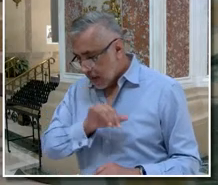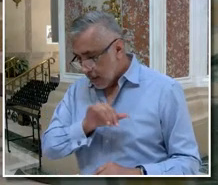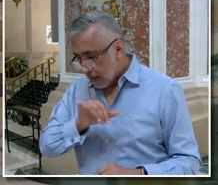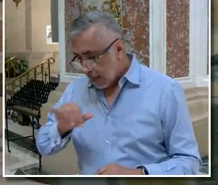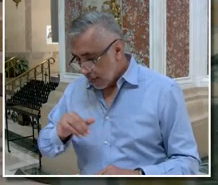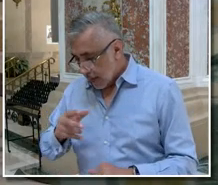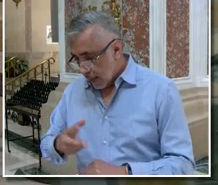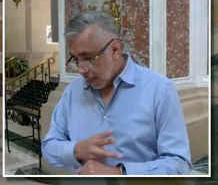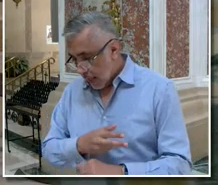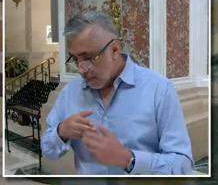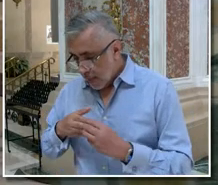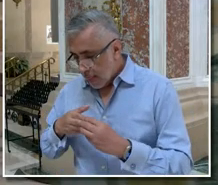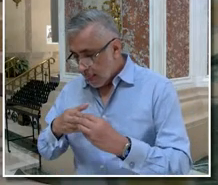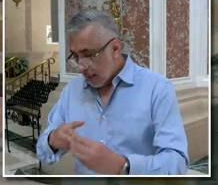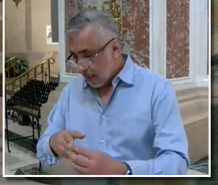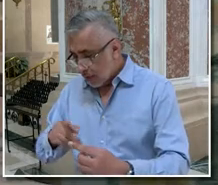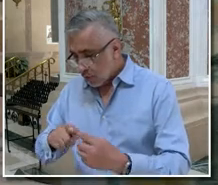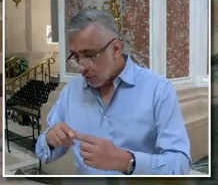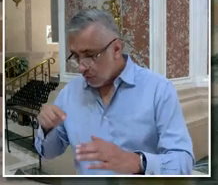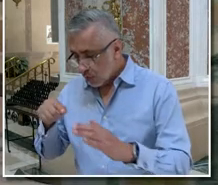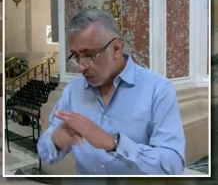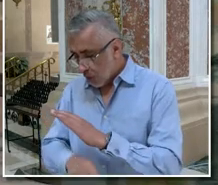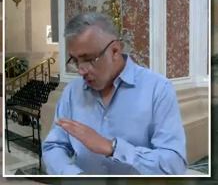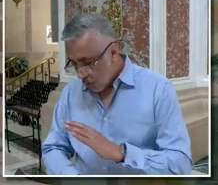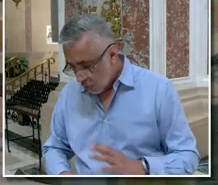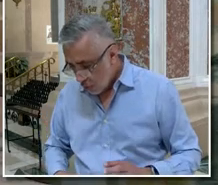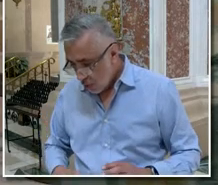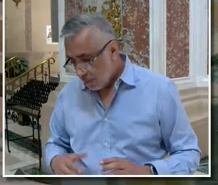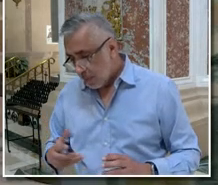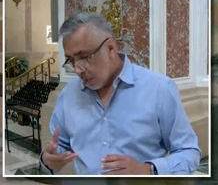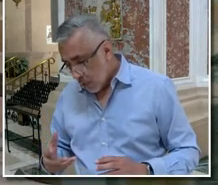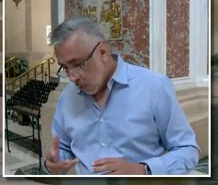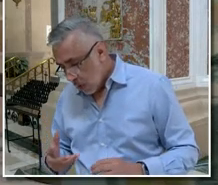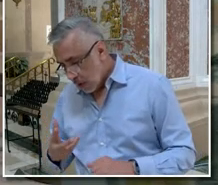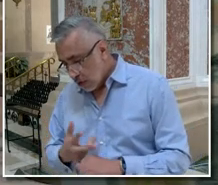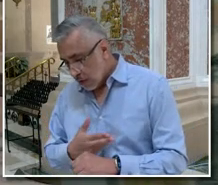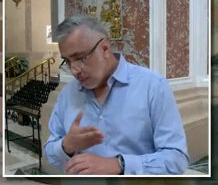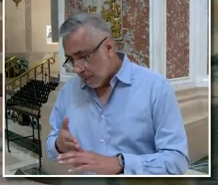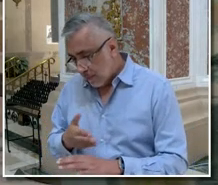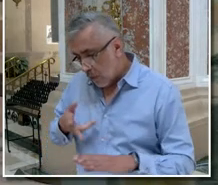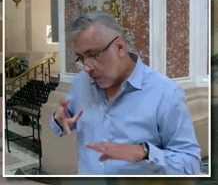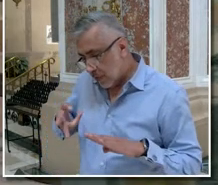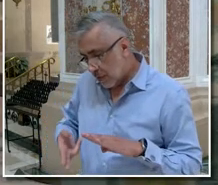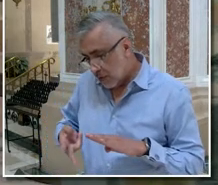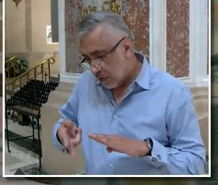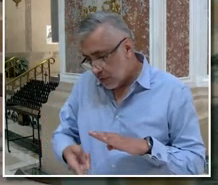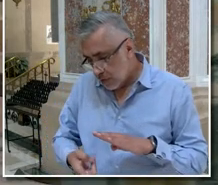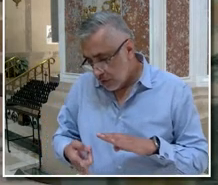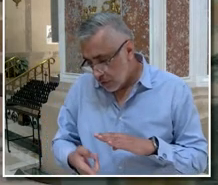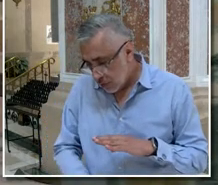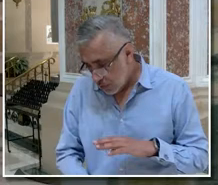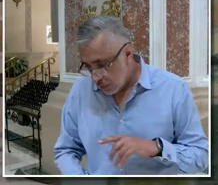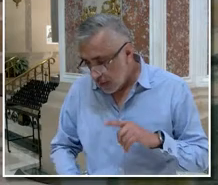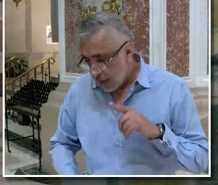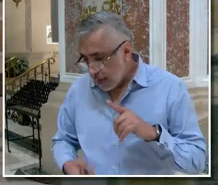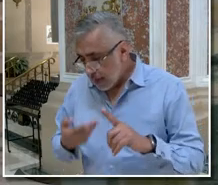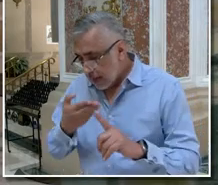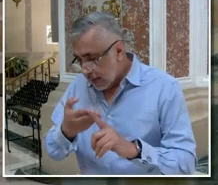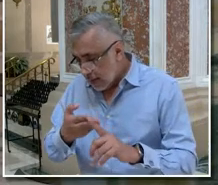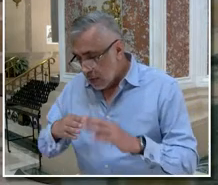lamb led to the slaughter, or a sheep before the shearers, he was